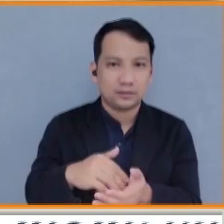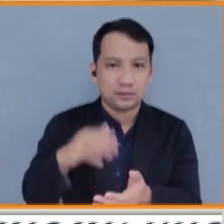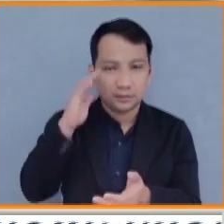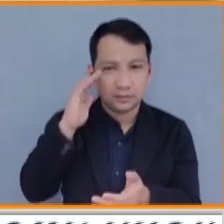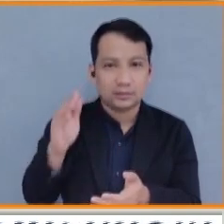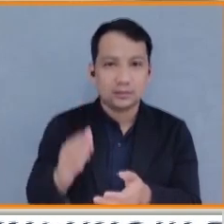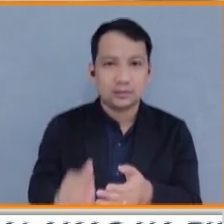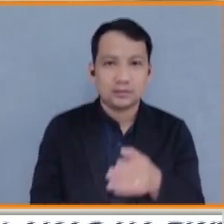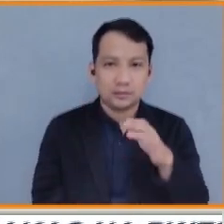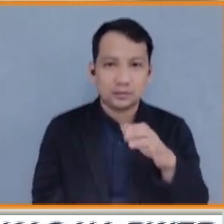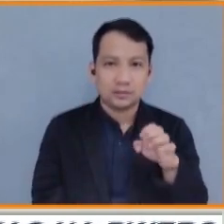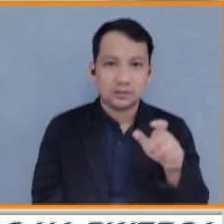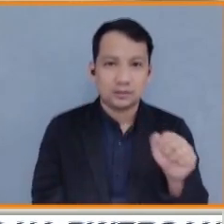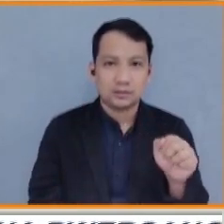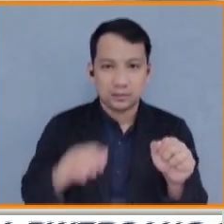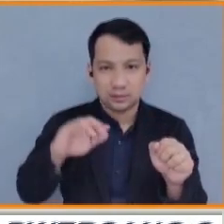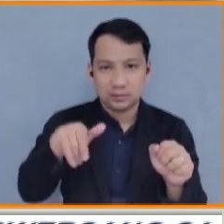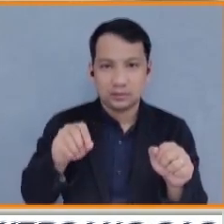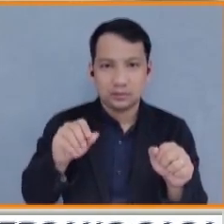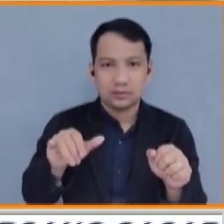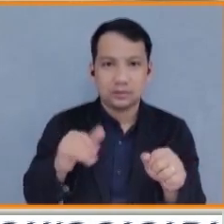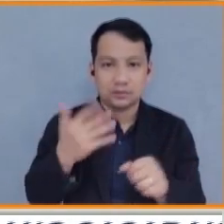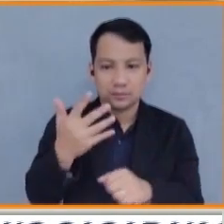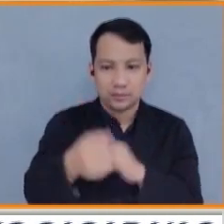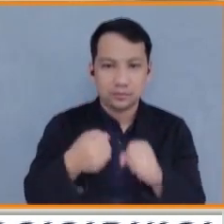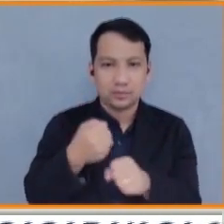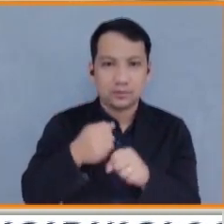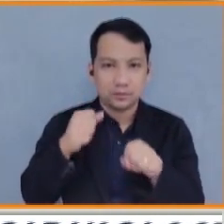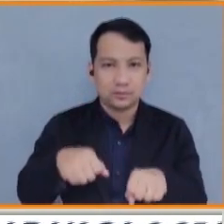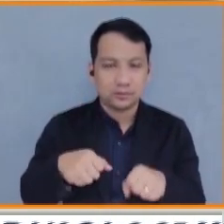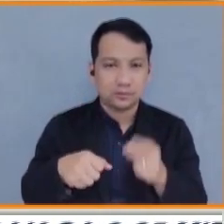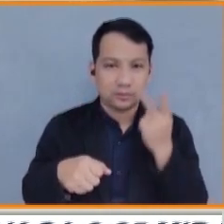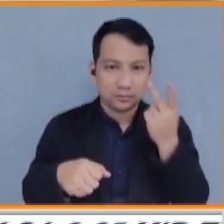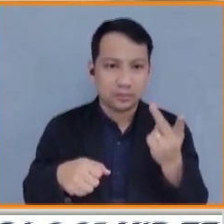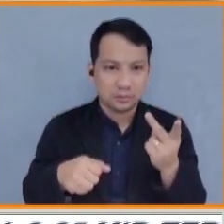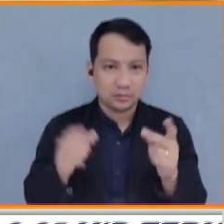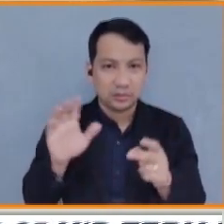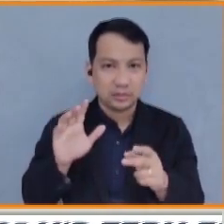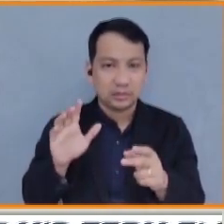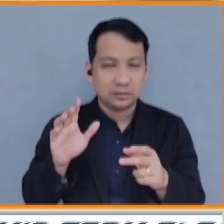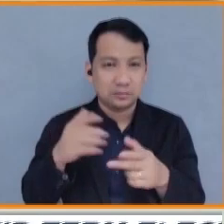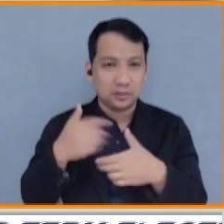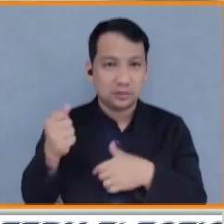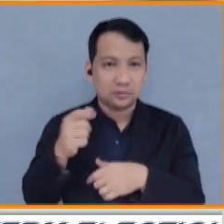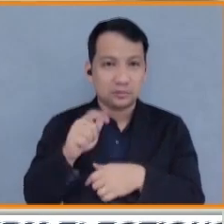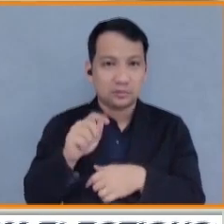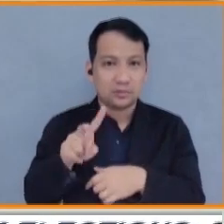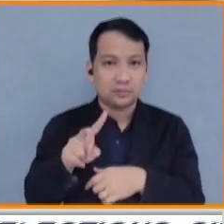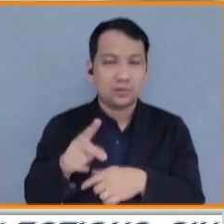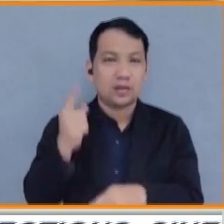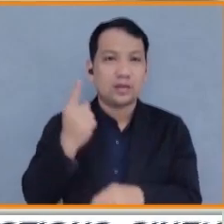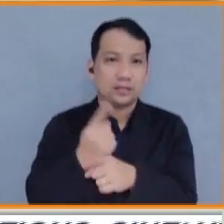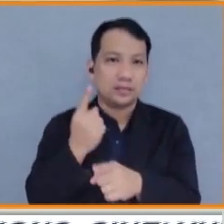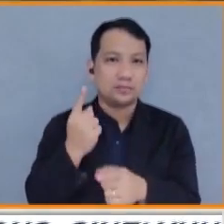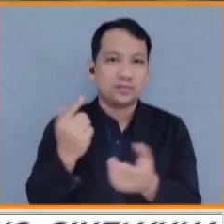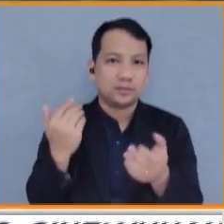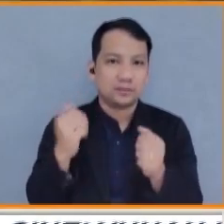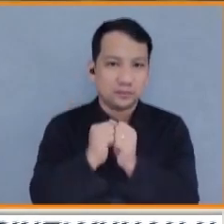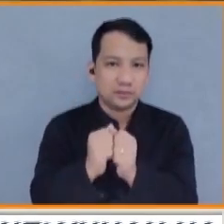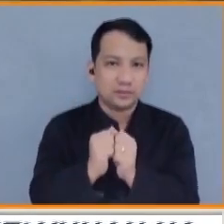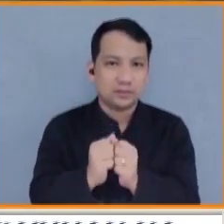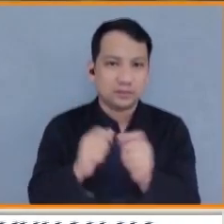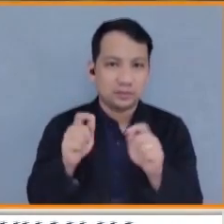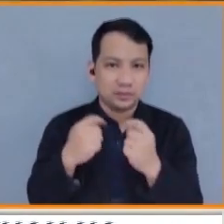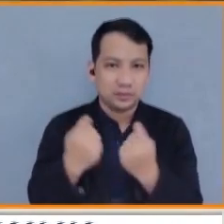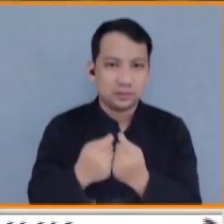at Joy 5 years after nilang mag-goodbye sa big screen. Confirm na magsasama once again ang love team ni Kathryn at